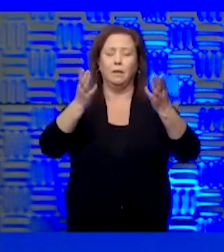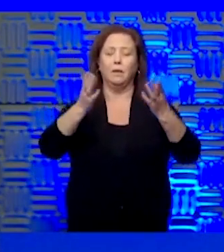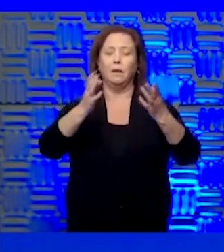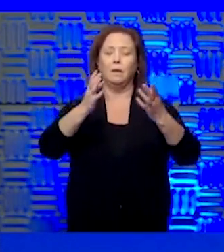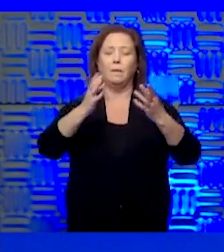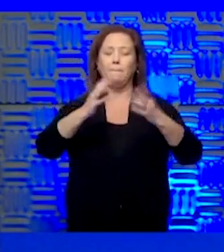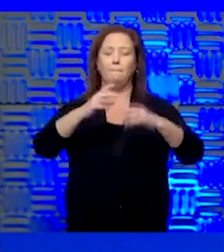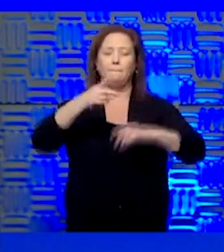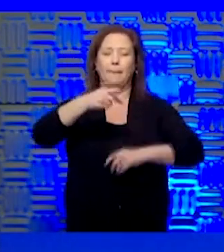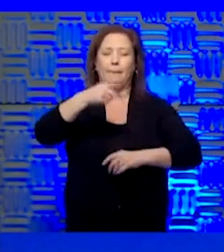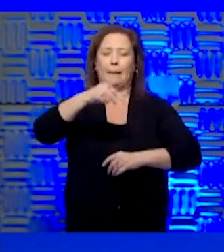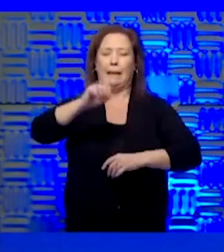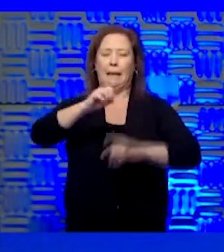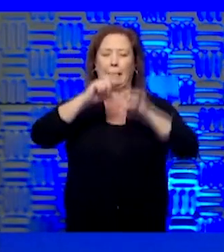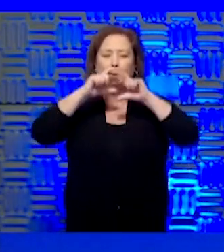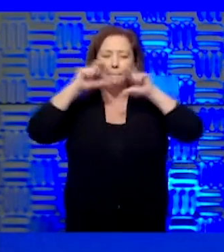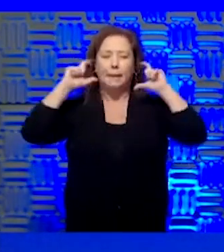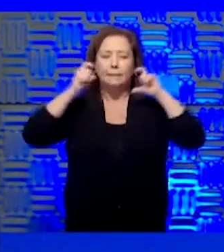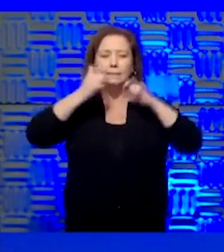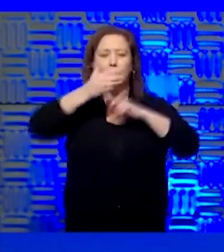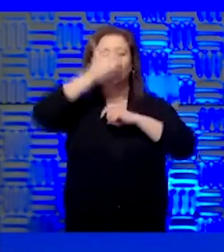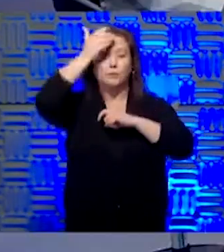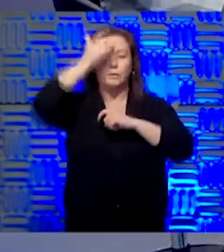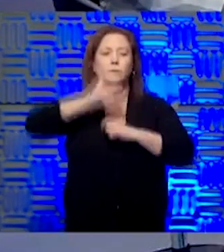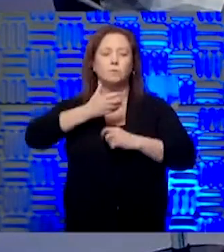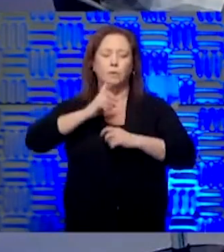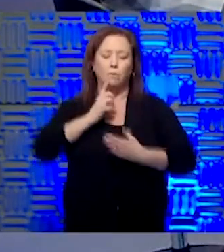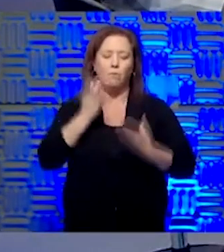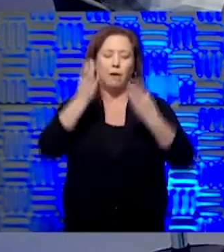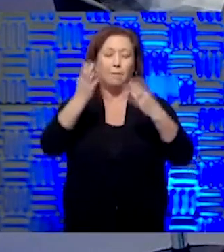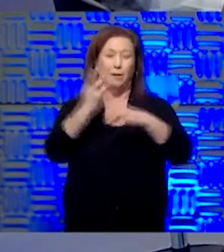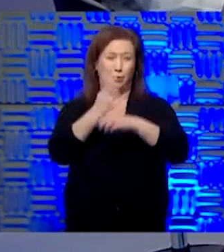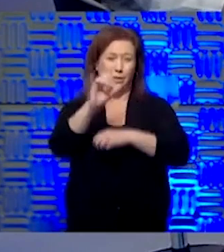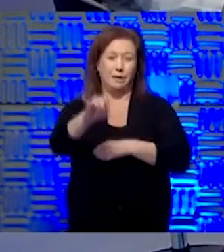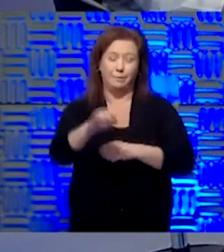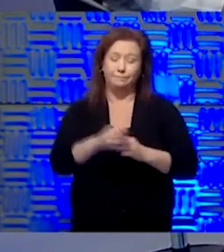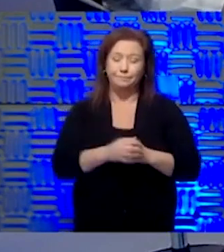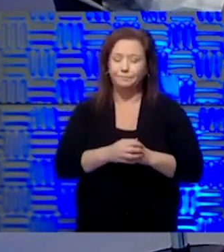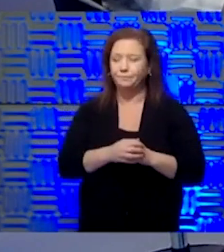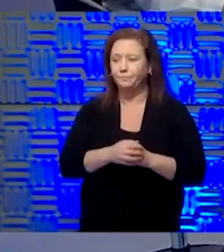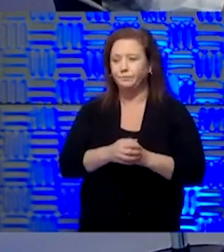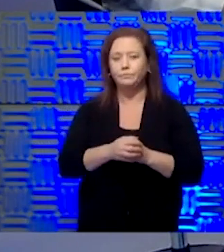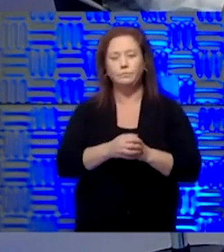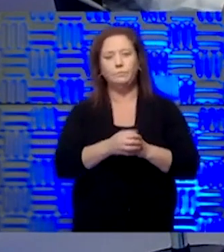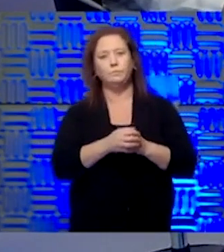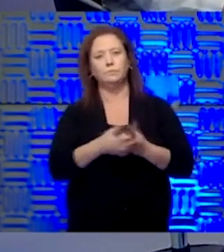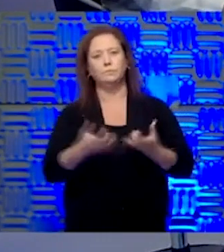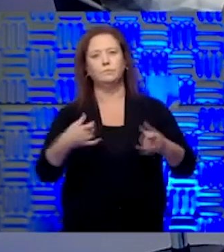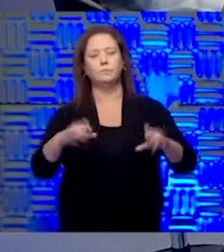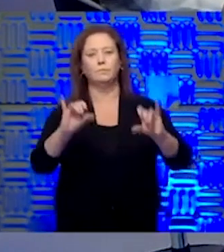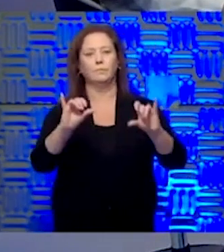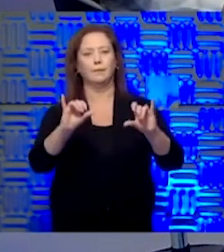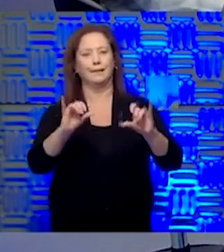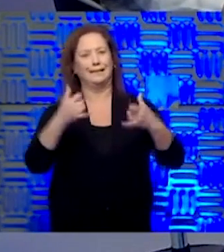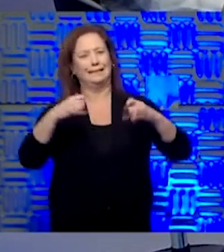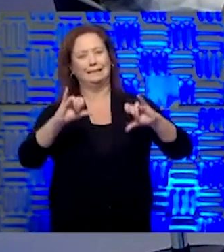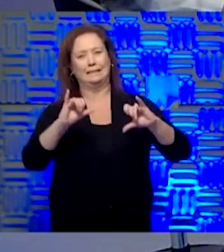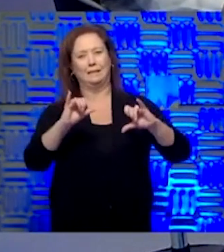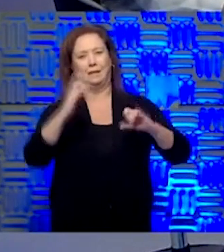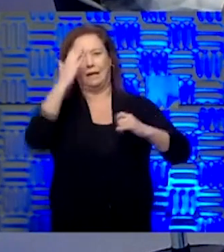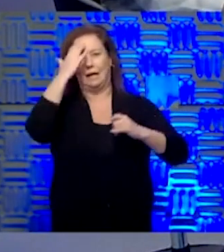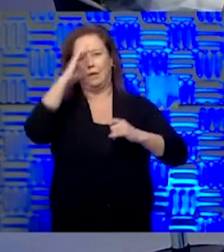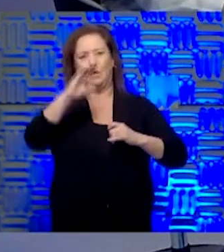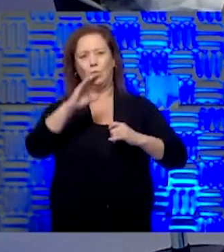personal protective equipment, masks, face shields, and things of that nature. Yeah, I think it's still, gosh, I don't know what you'd say to